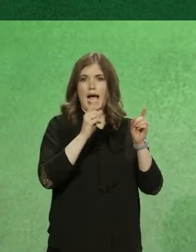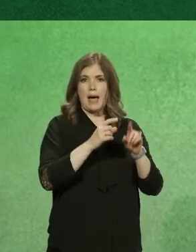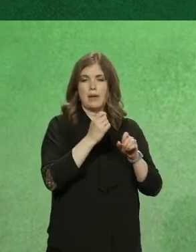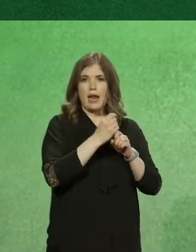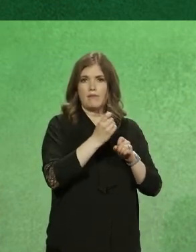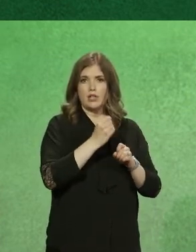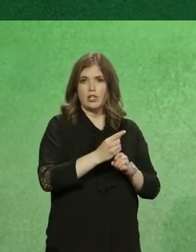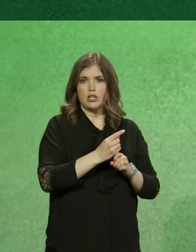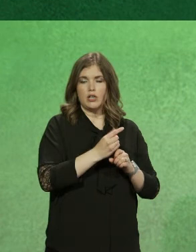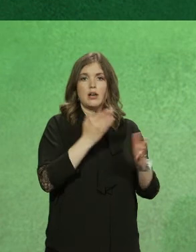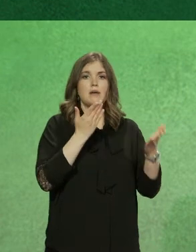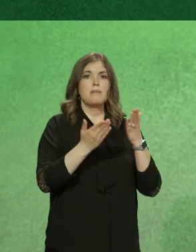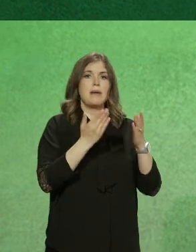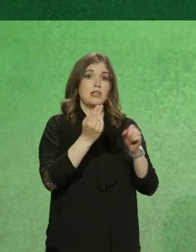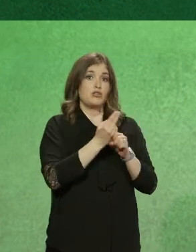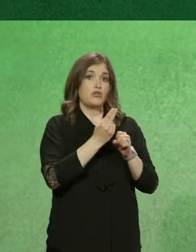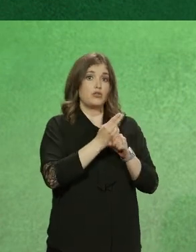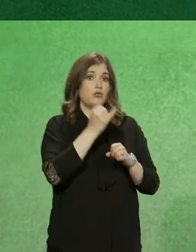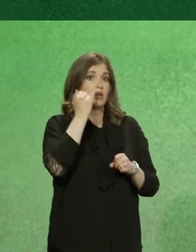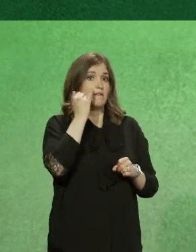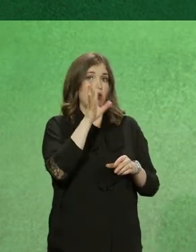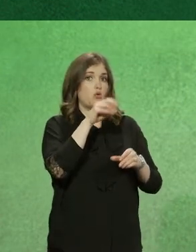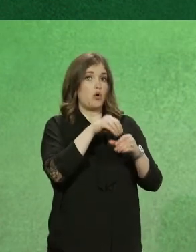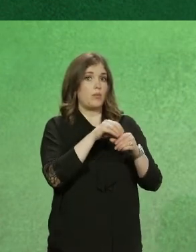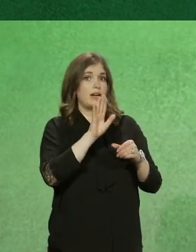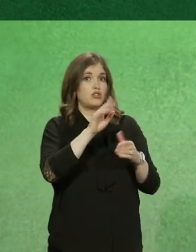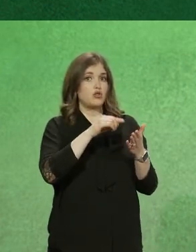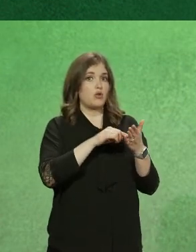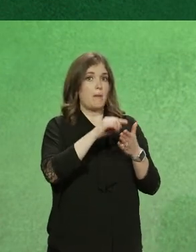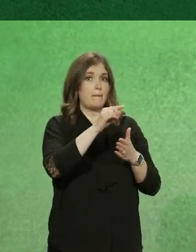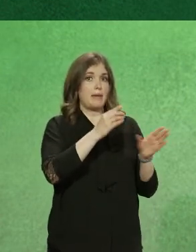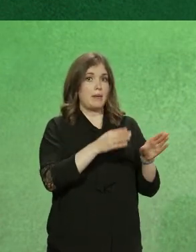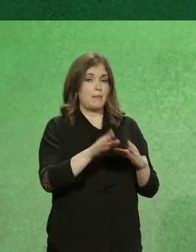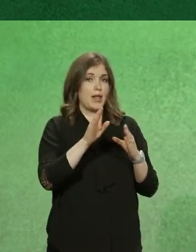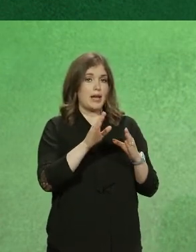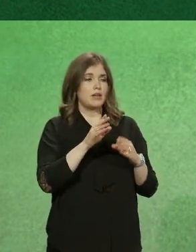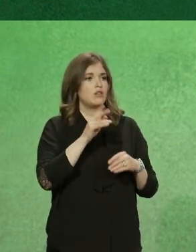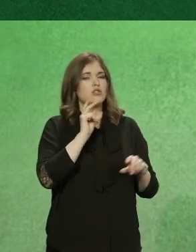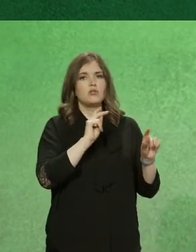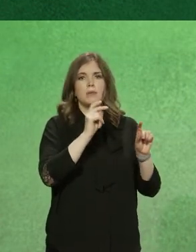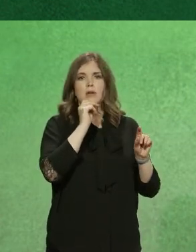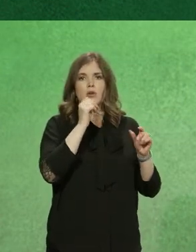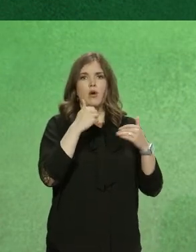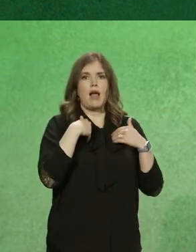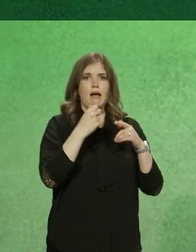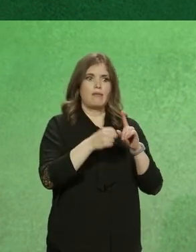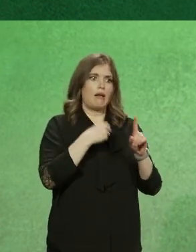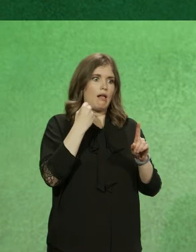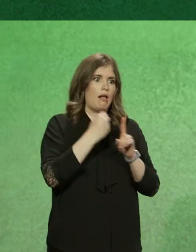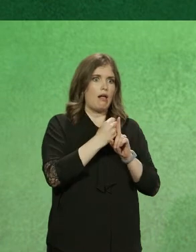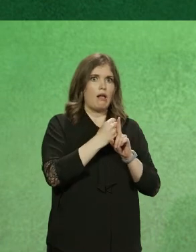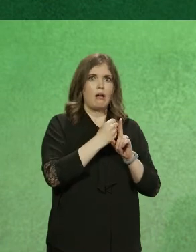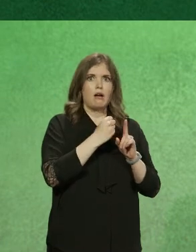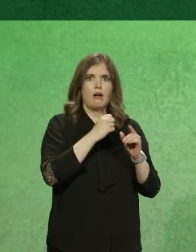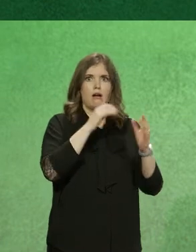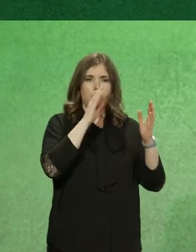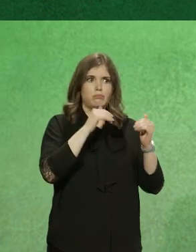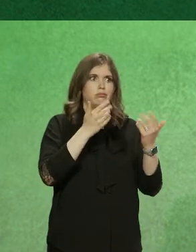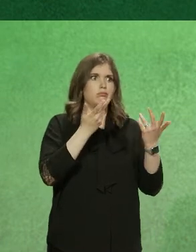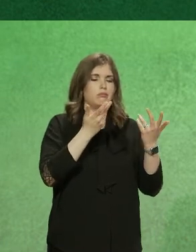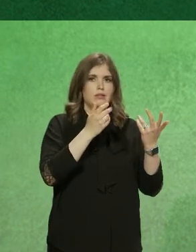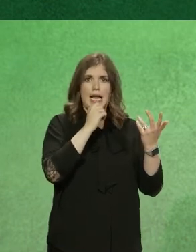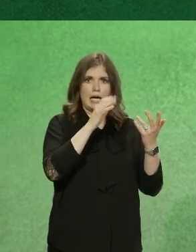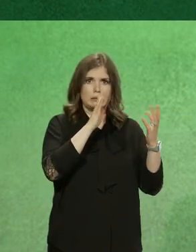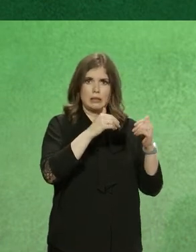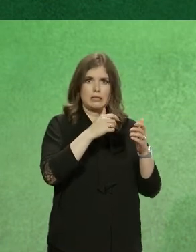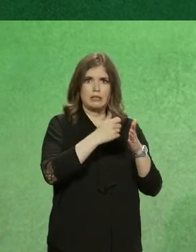be useful to incorporate that somehow into your payment plan so that people don't have a sudden expense when a stove breaks and needing to